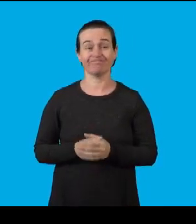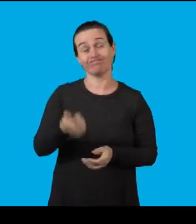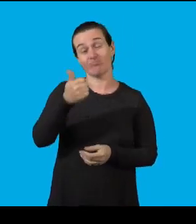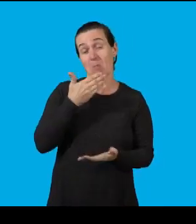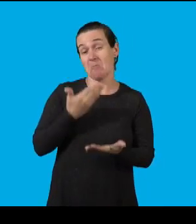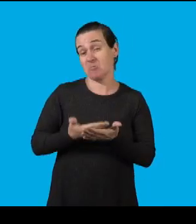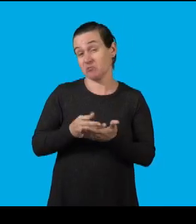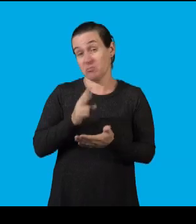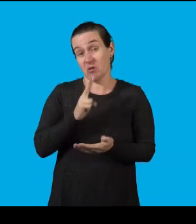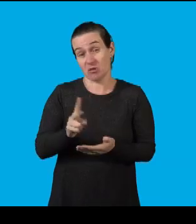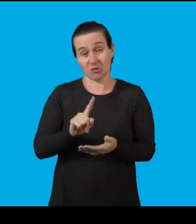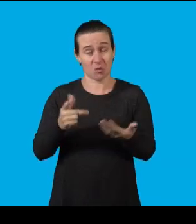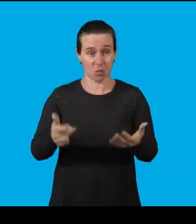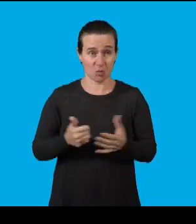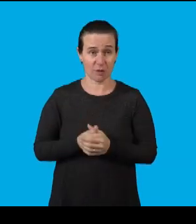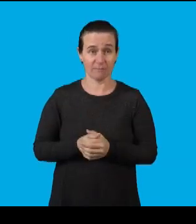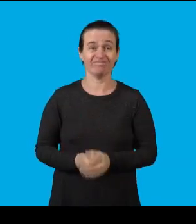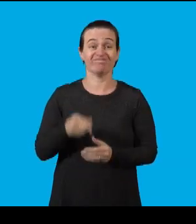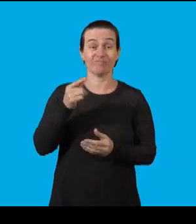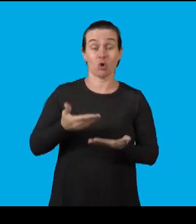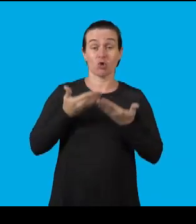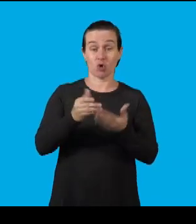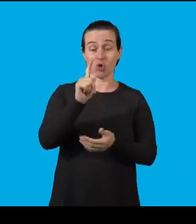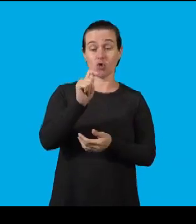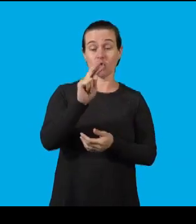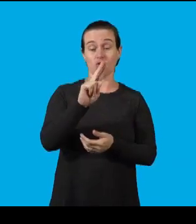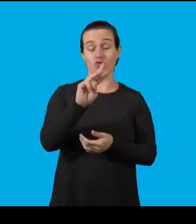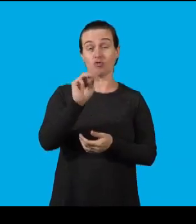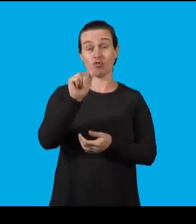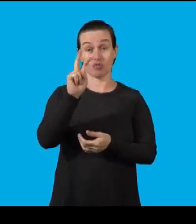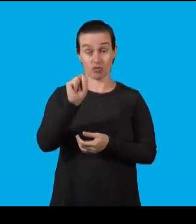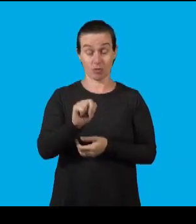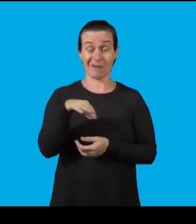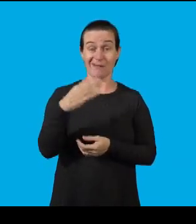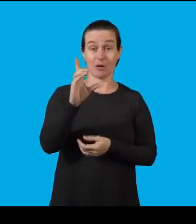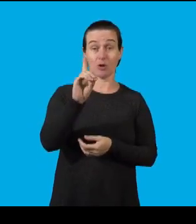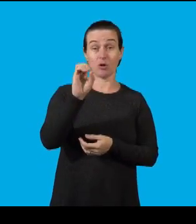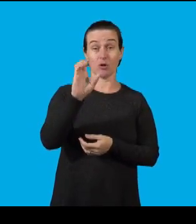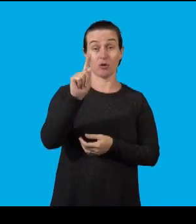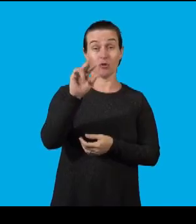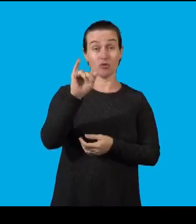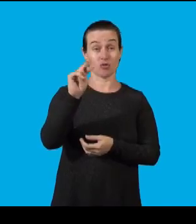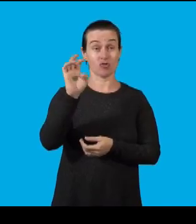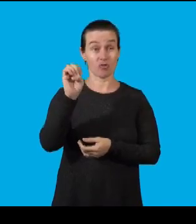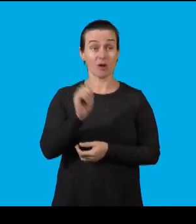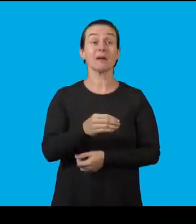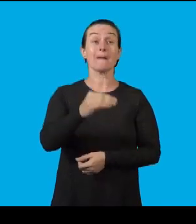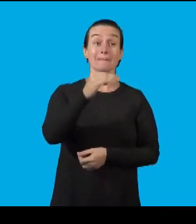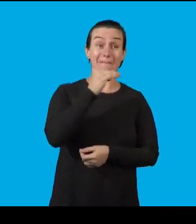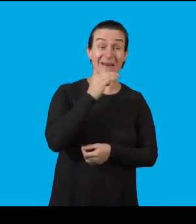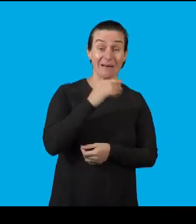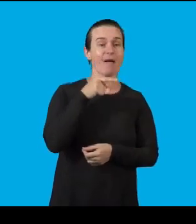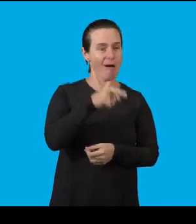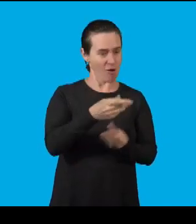virus. Another possible response is the source portrays the Truman Doctrine as a solution. Solution is